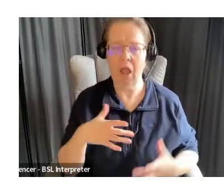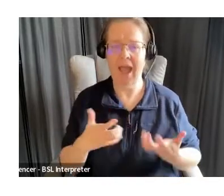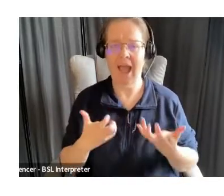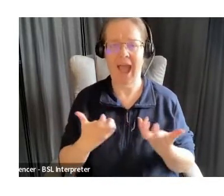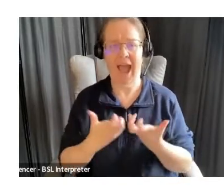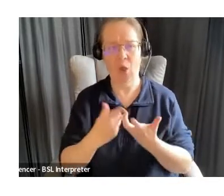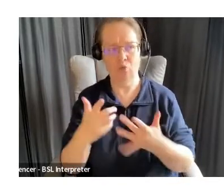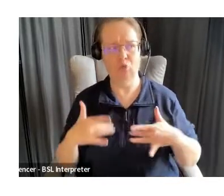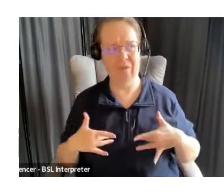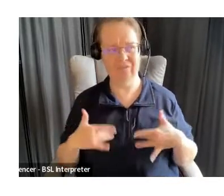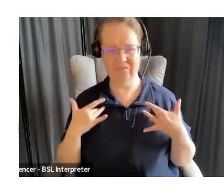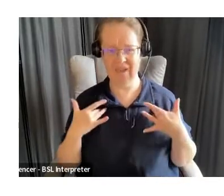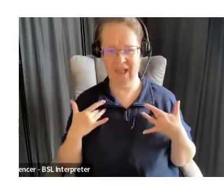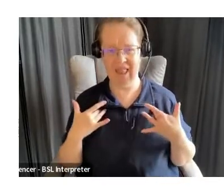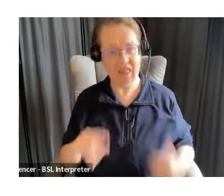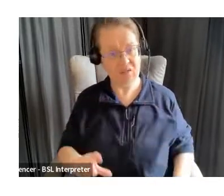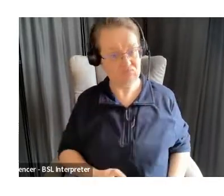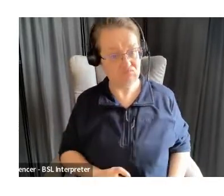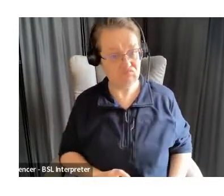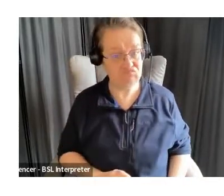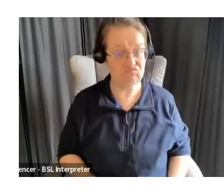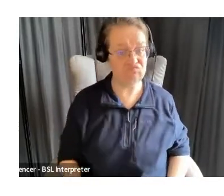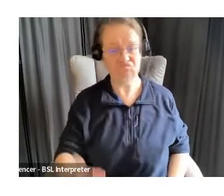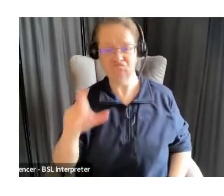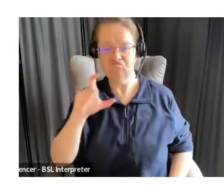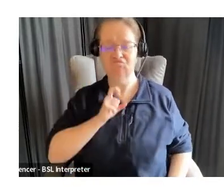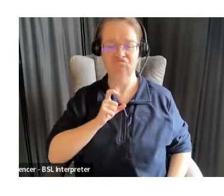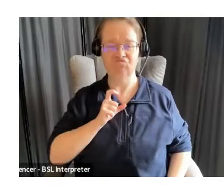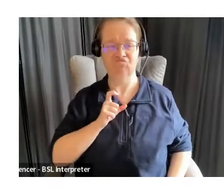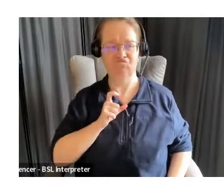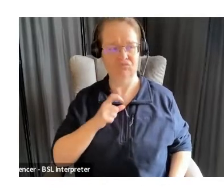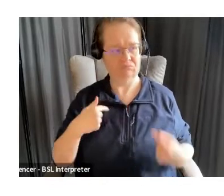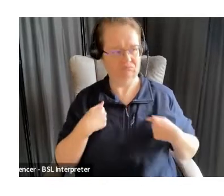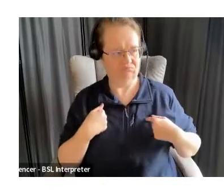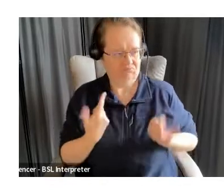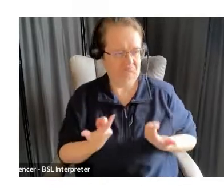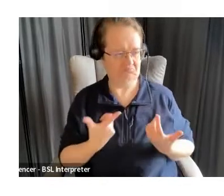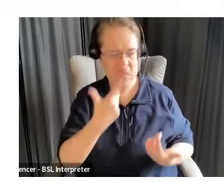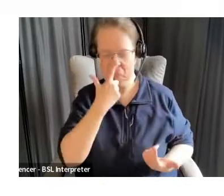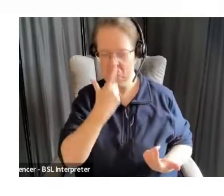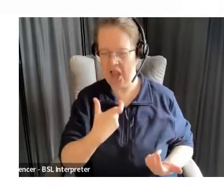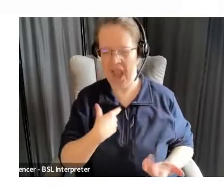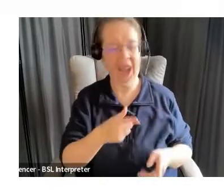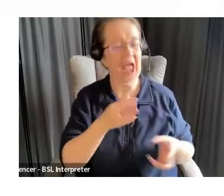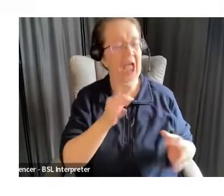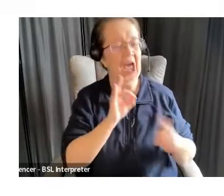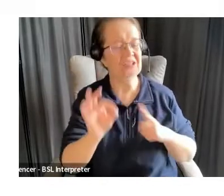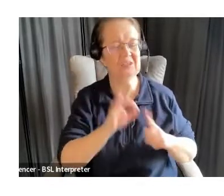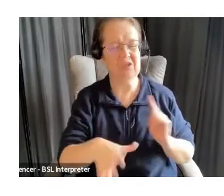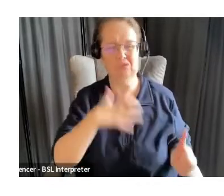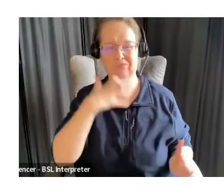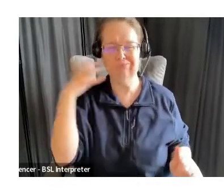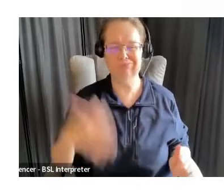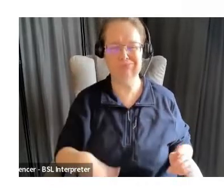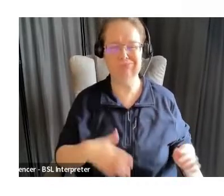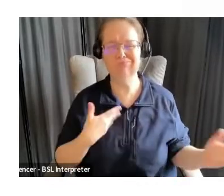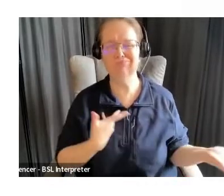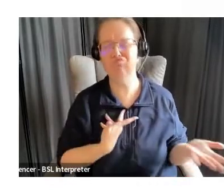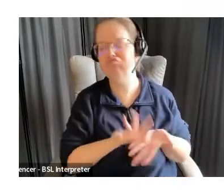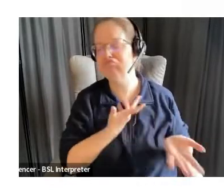right now. Are you confident in your ability to nail your next